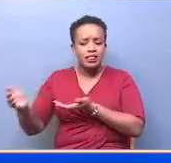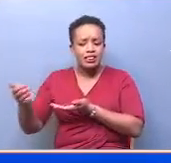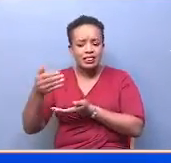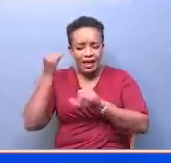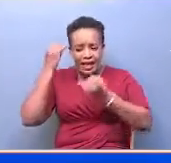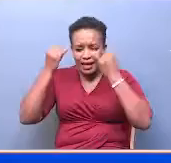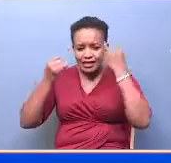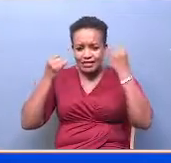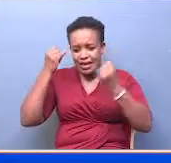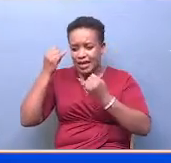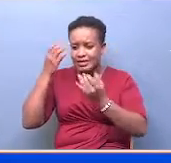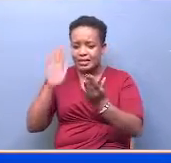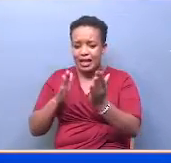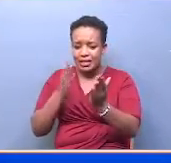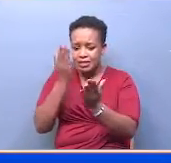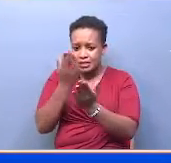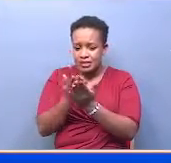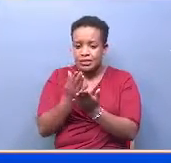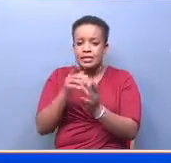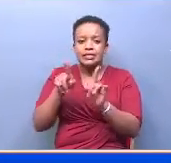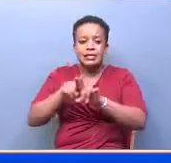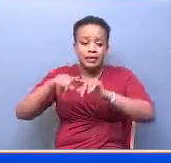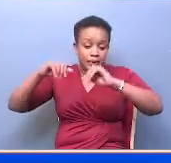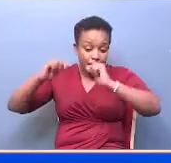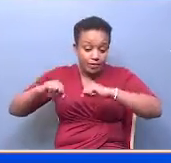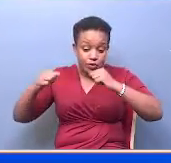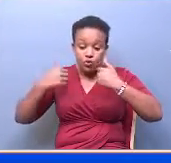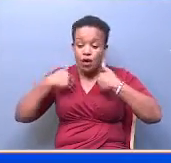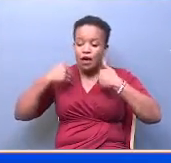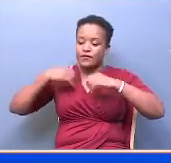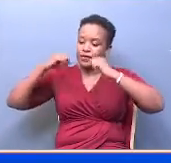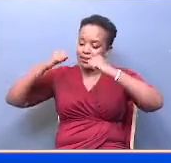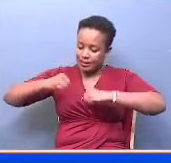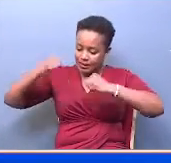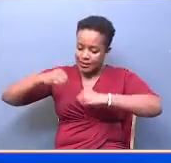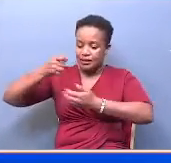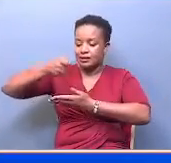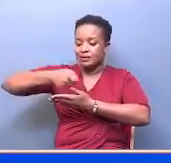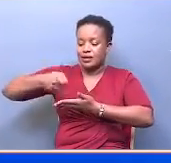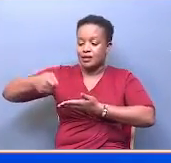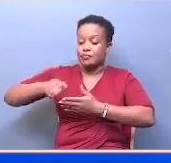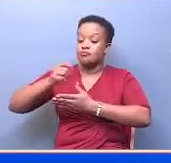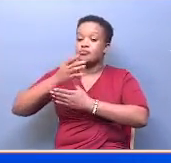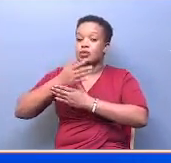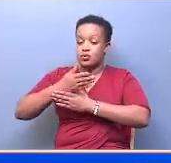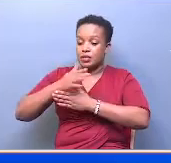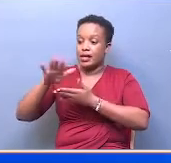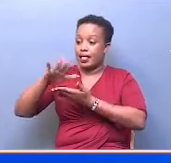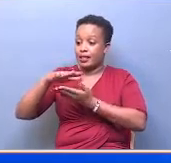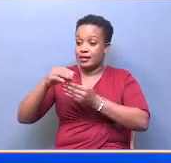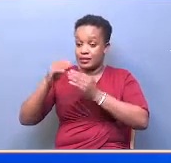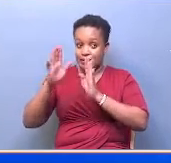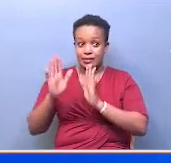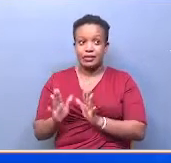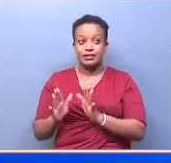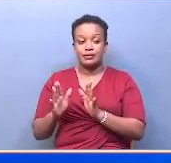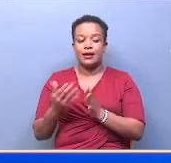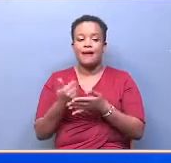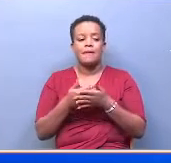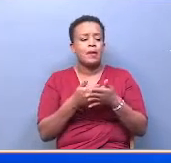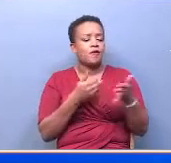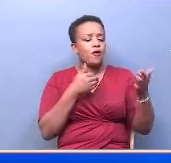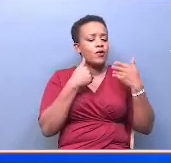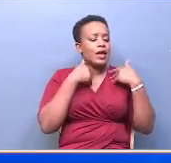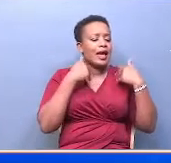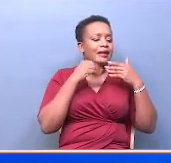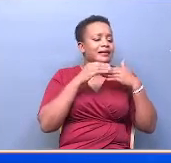suggestions and memorandums to make a charter to be signed between area leaders and the coalition. Beleni ilikuwa ni viongozi